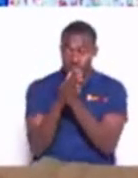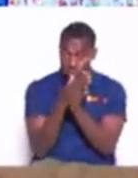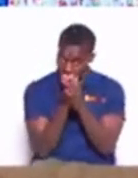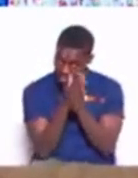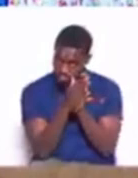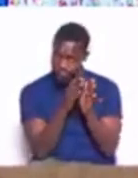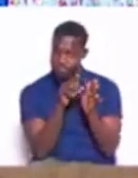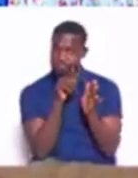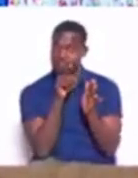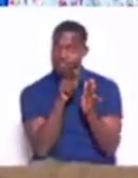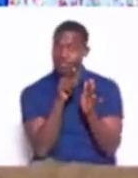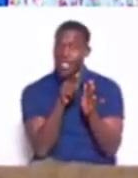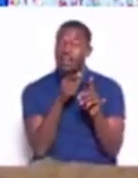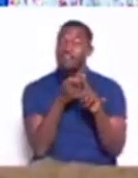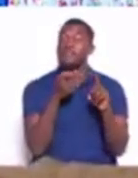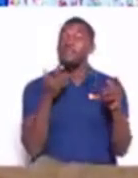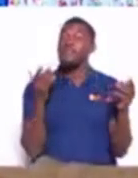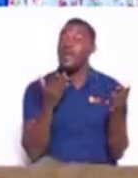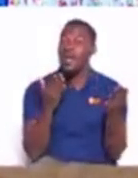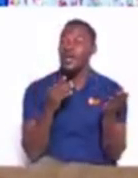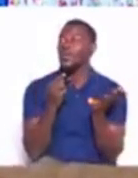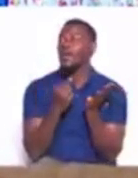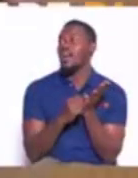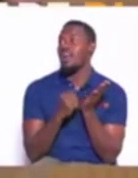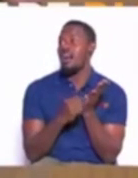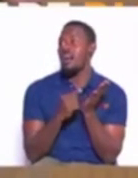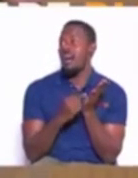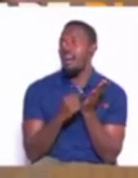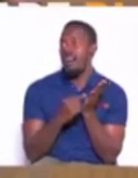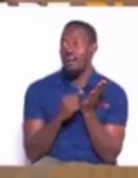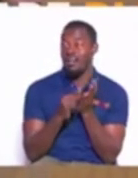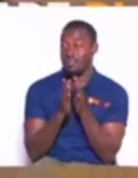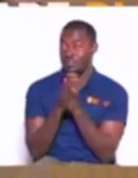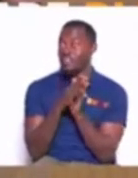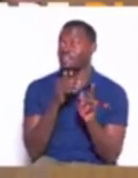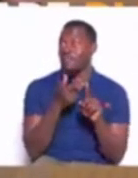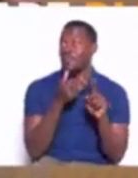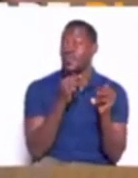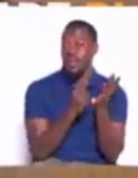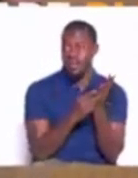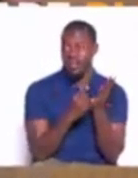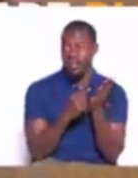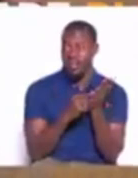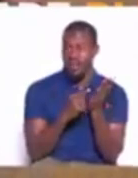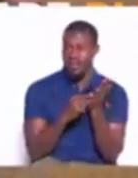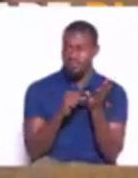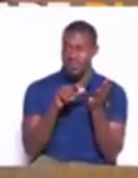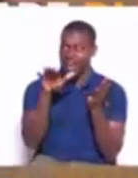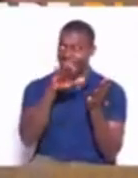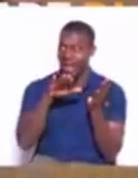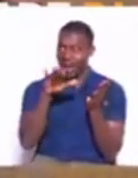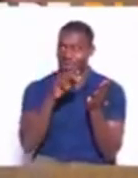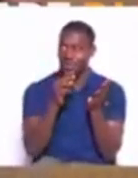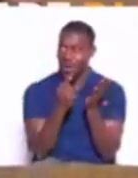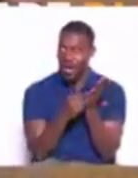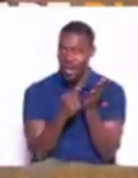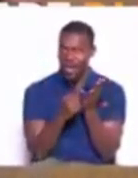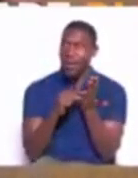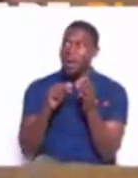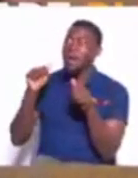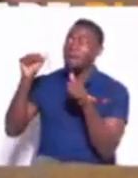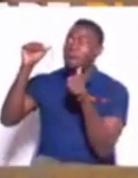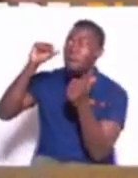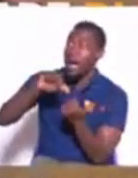comes from Uganda, where in this particular site, we have just